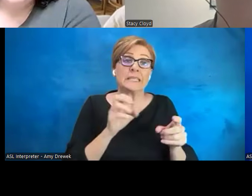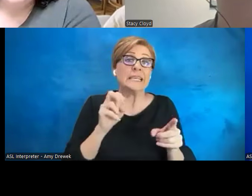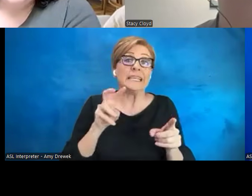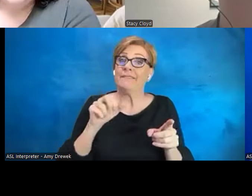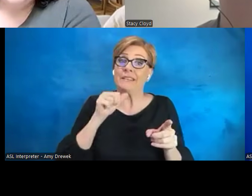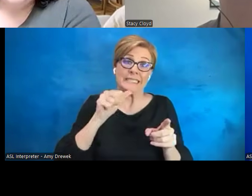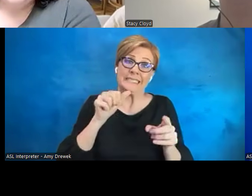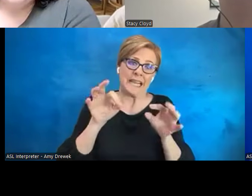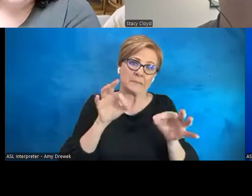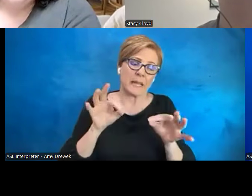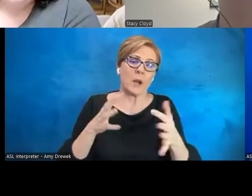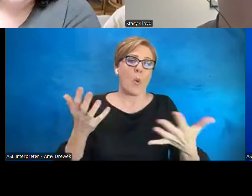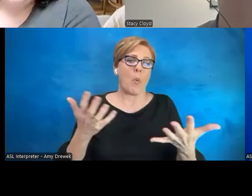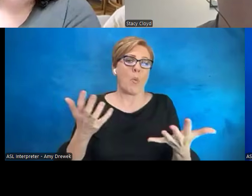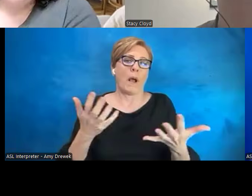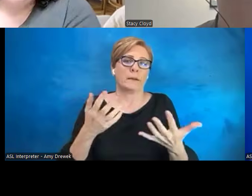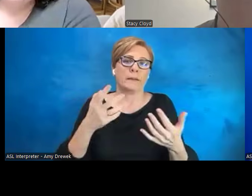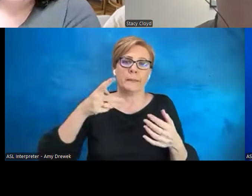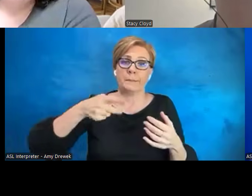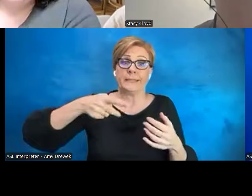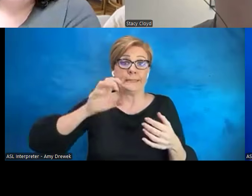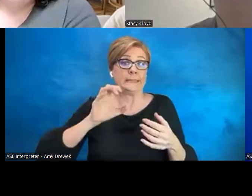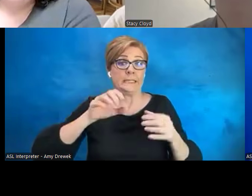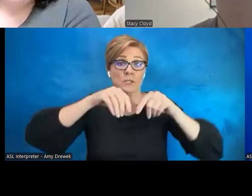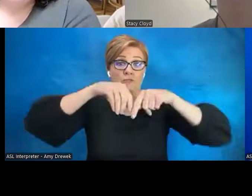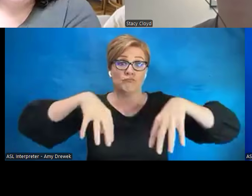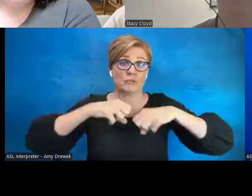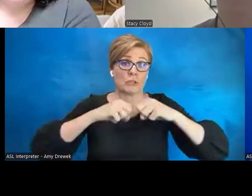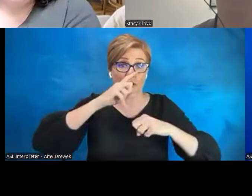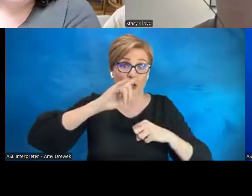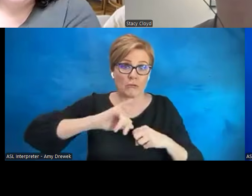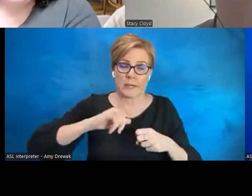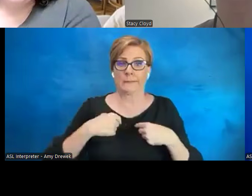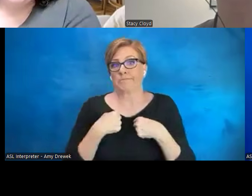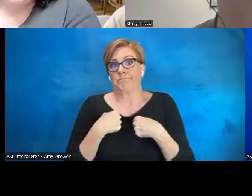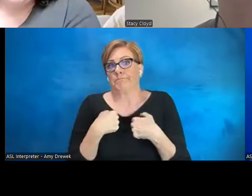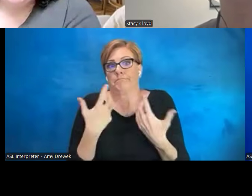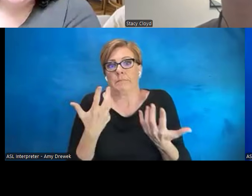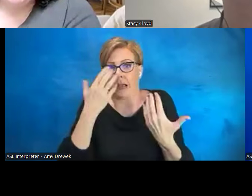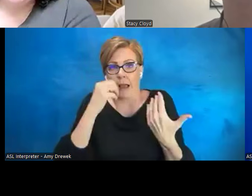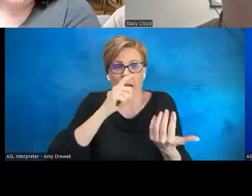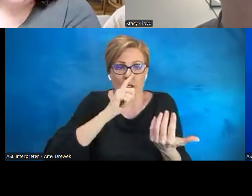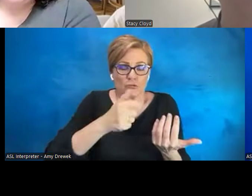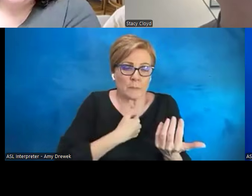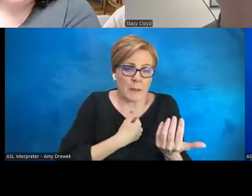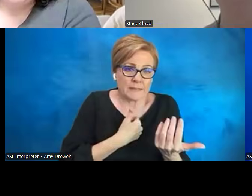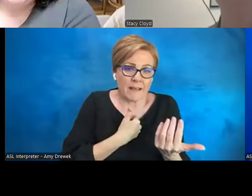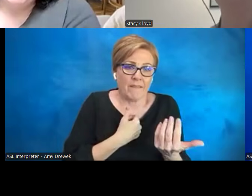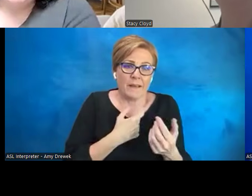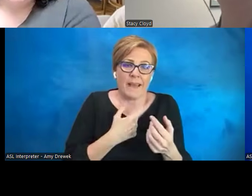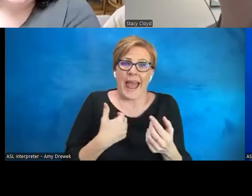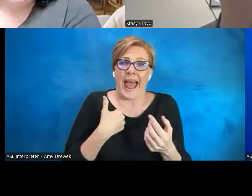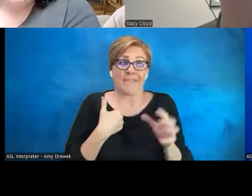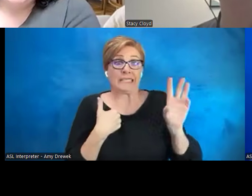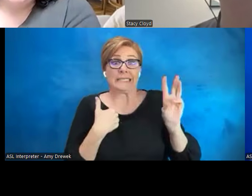structure at PCs. I don't really have much insight into it either. There's only 6 of them around the